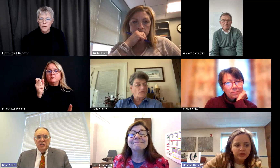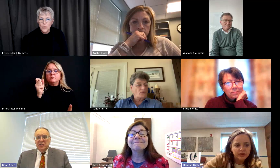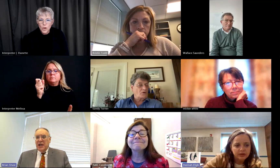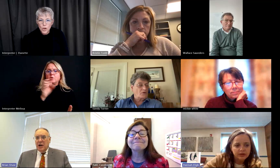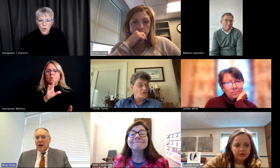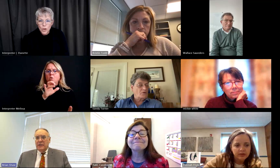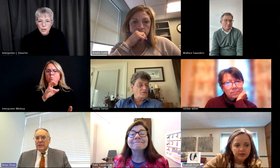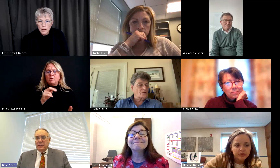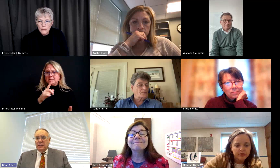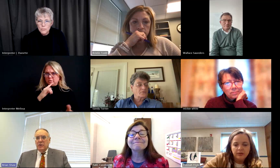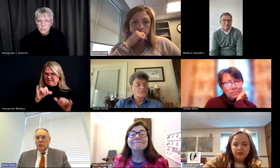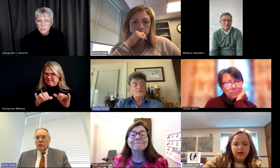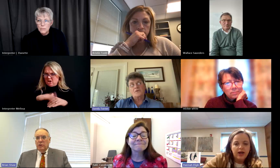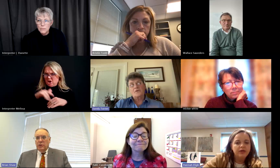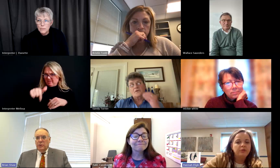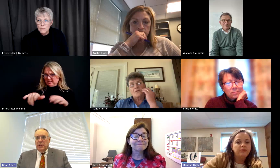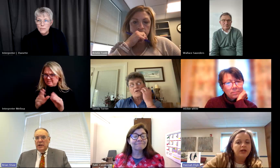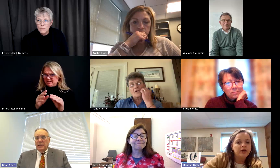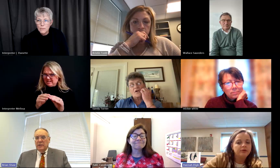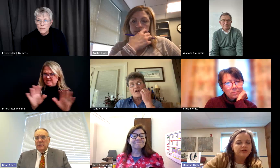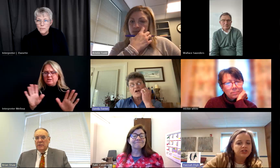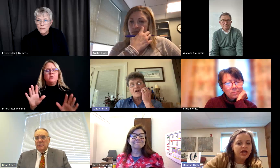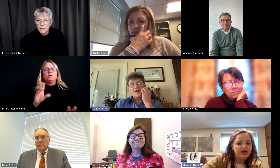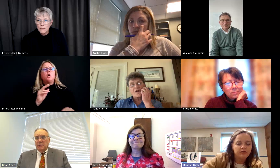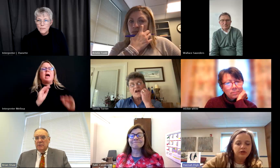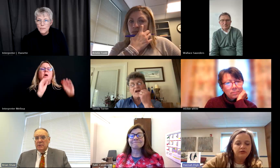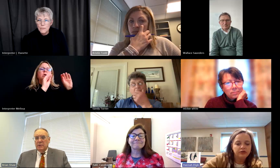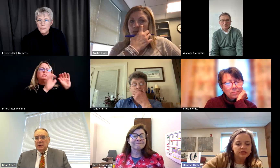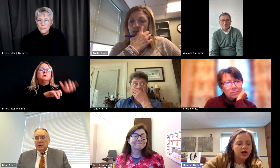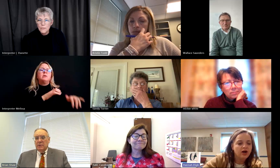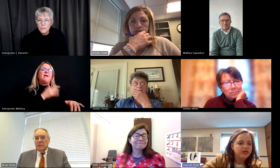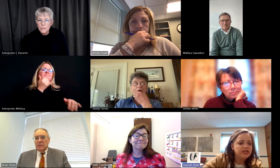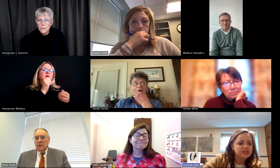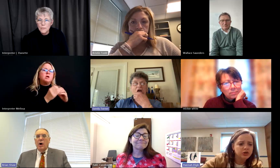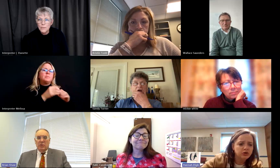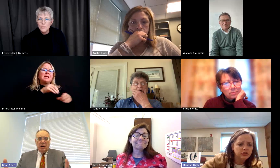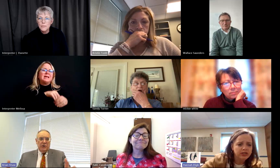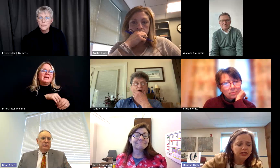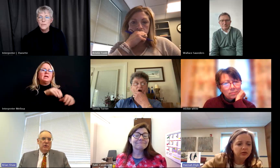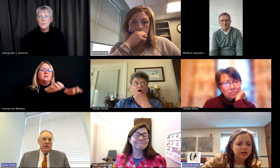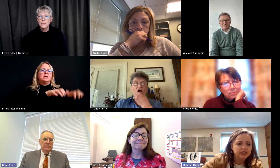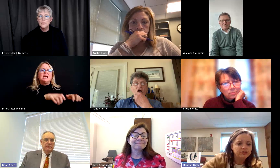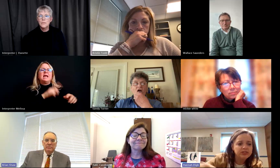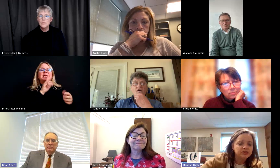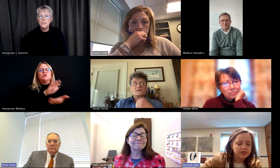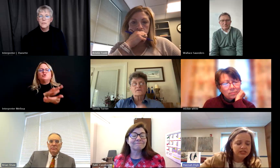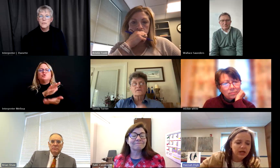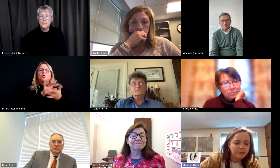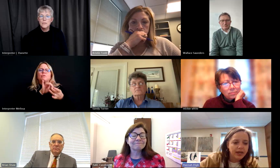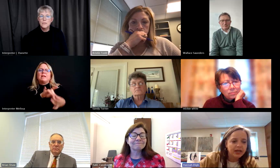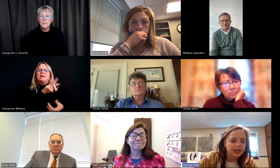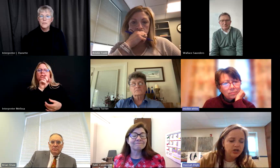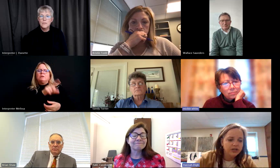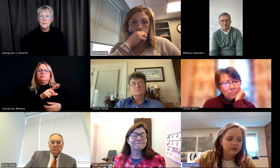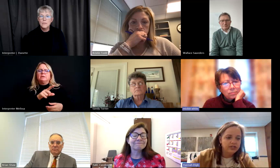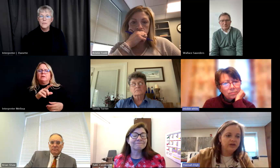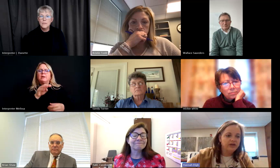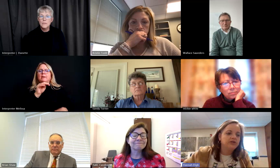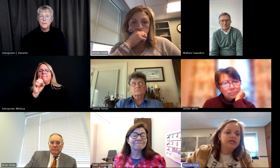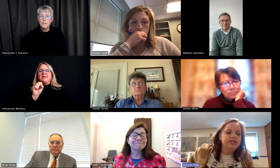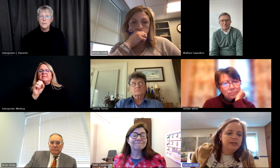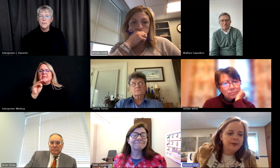I'm Do I sorry. just stay on? Or I'm going do to we- put my number in the chat for you if you'll just call me. It's a Oh, school-related okay. question. Miss Manning tried